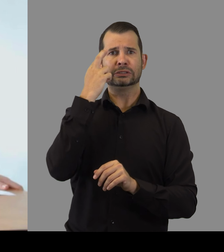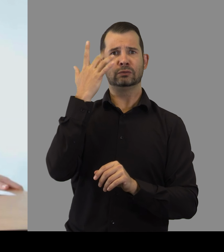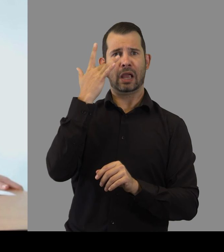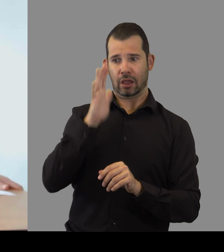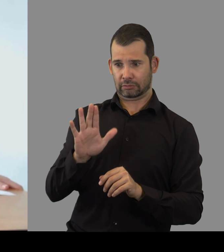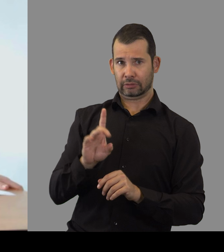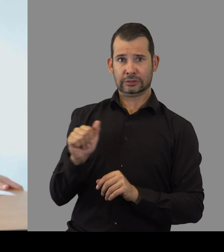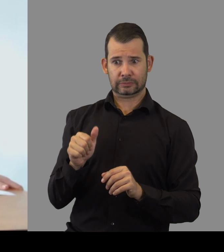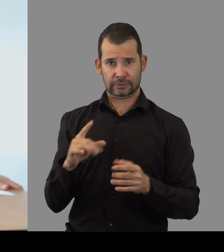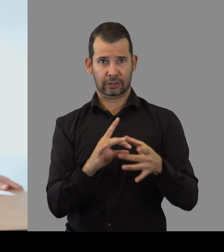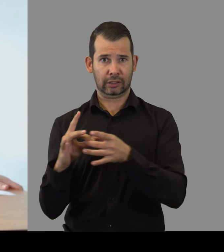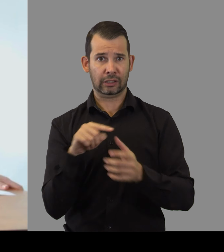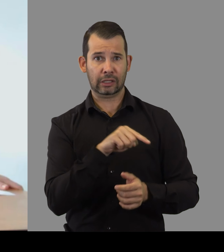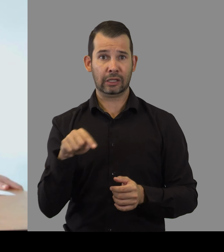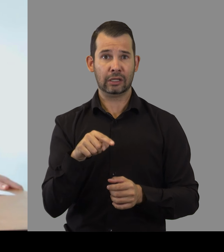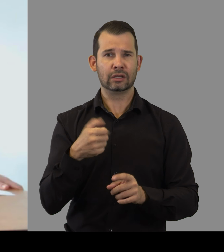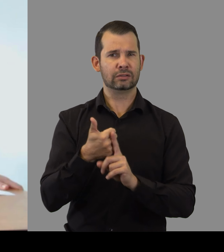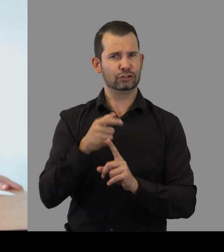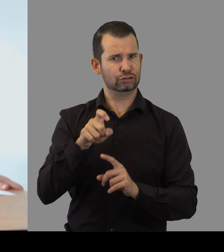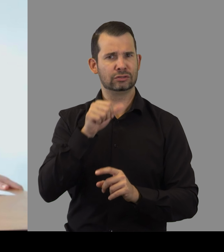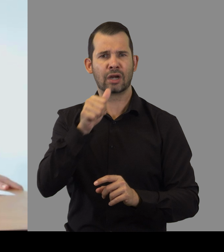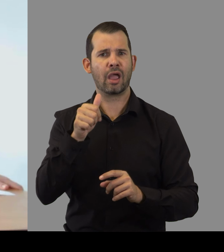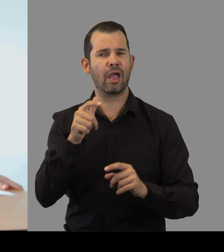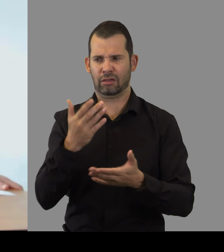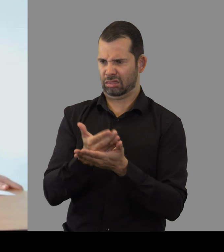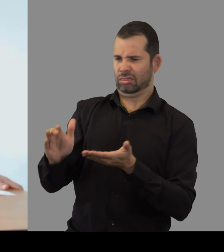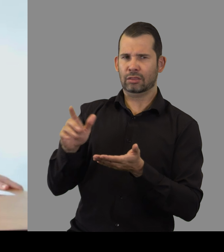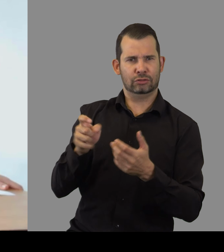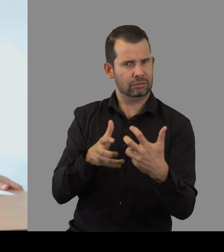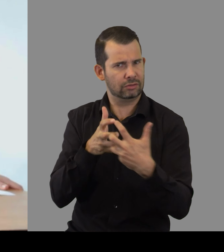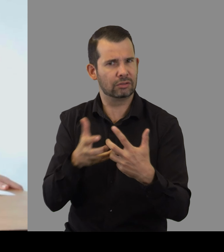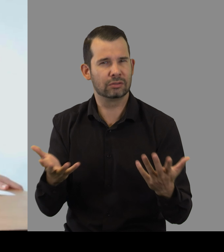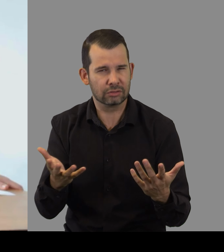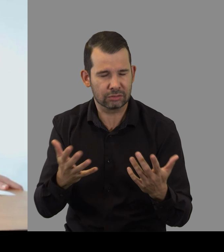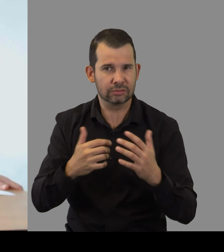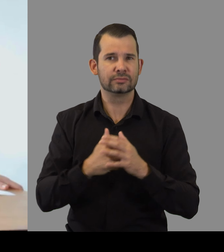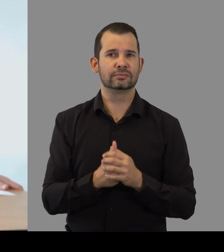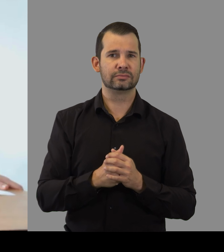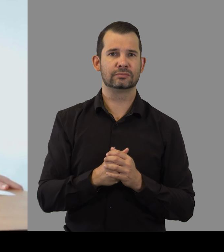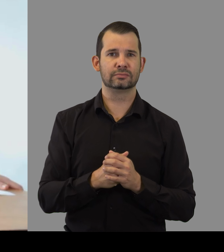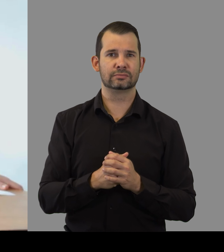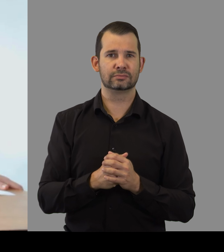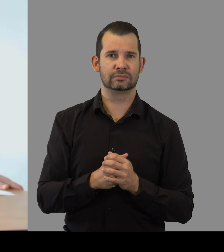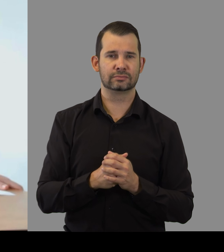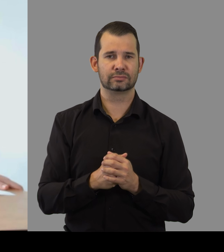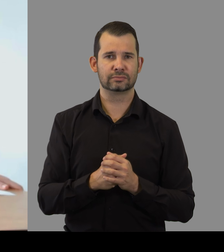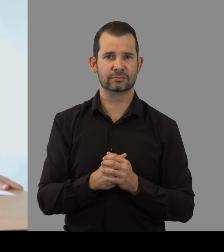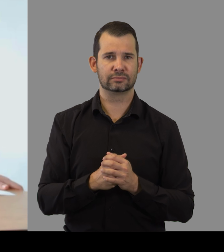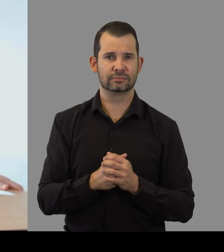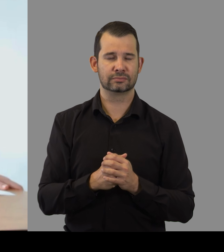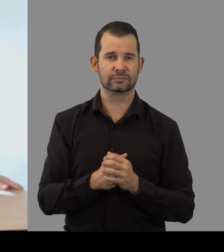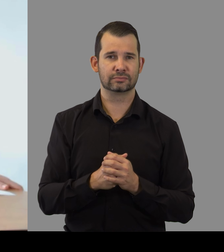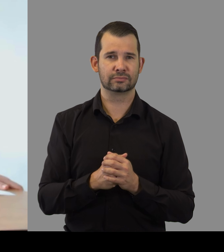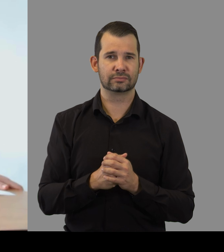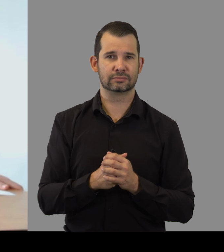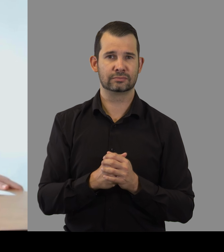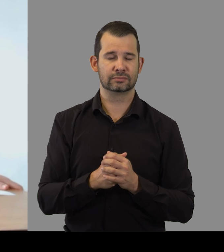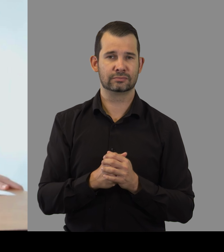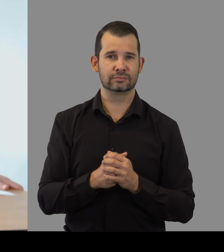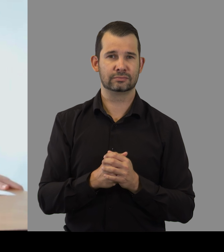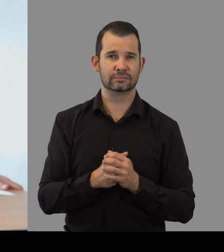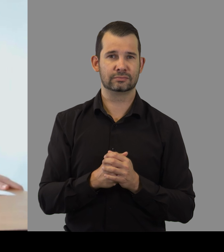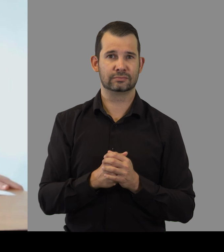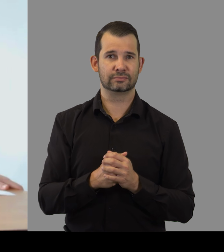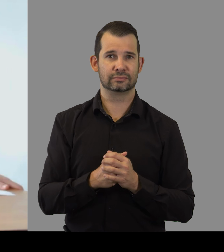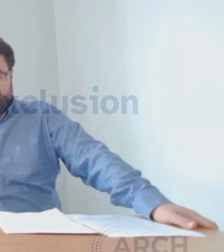disability, explaining that this behavior is a direct response to their disability and should not have been met